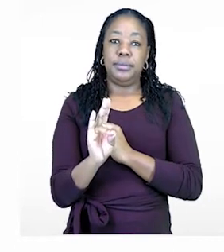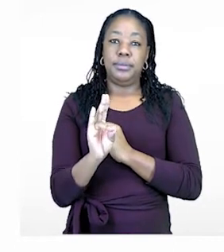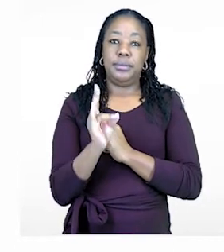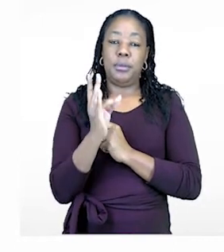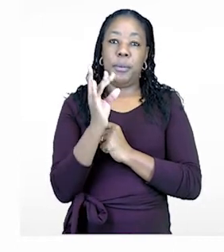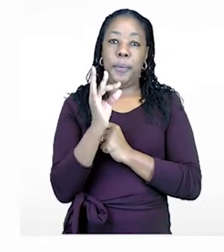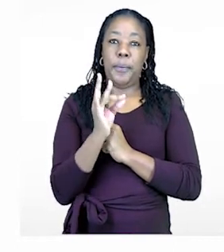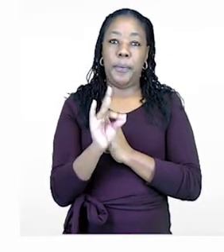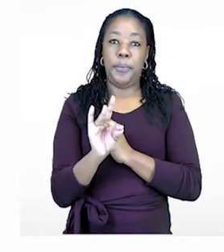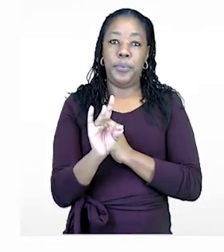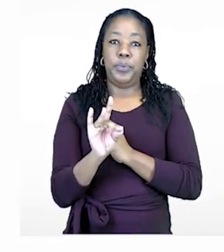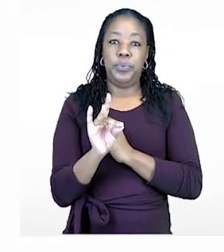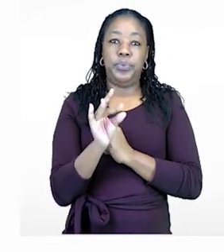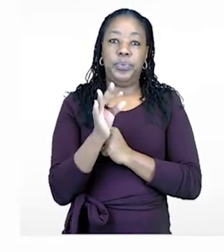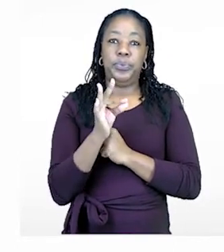7, 8,